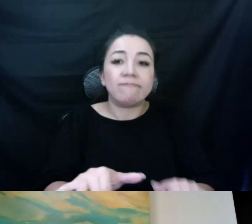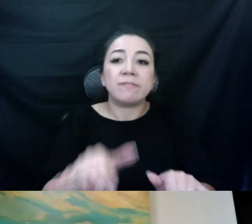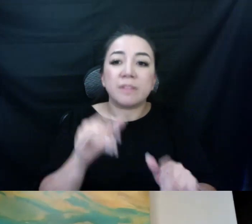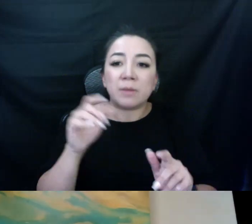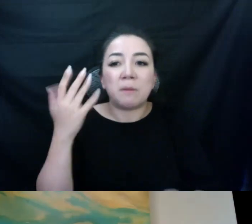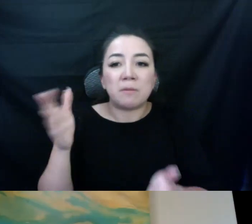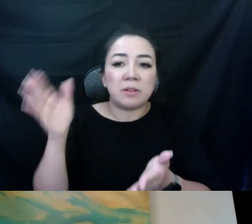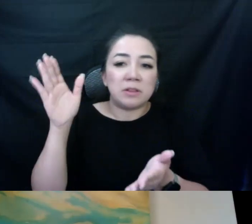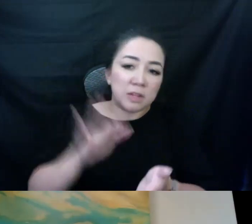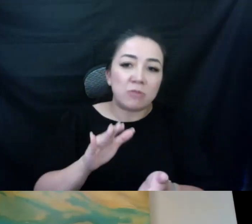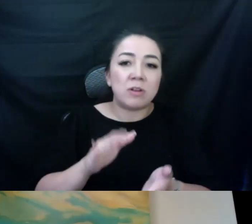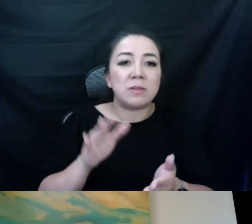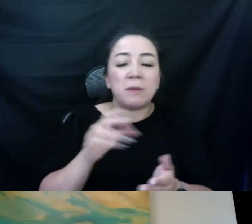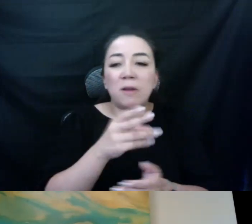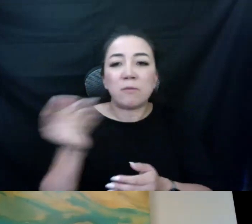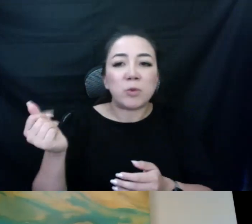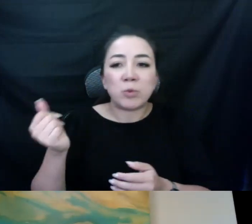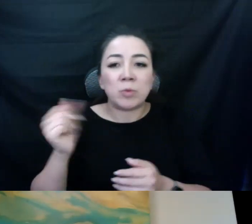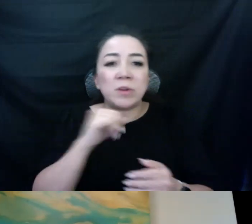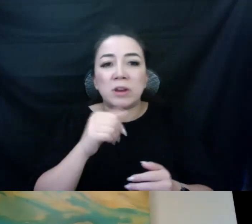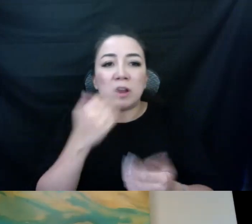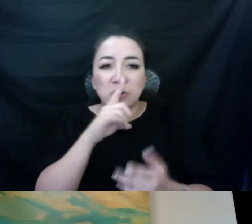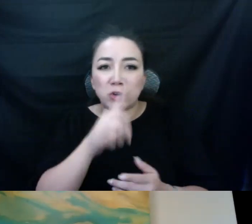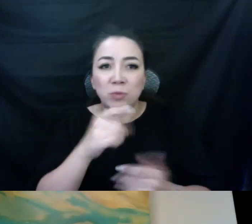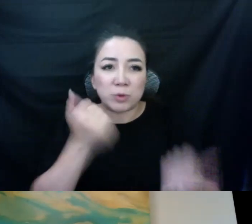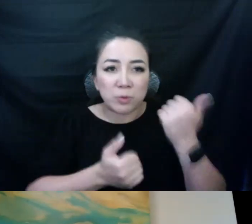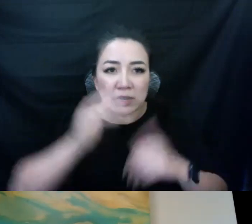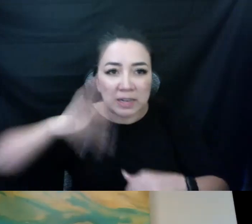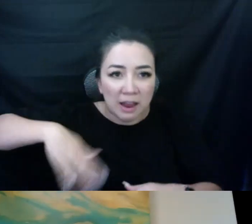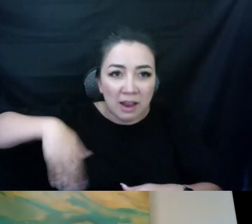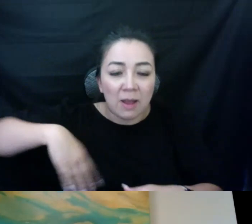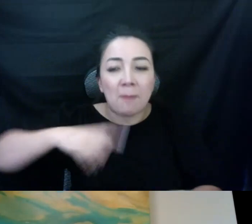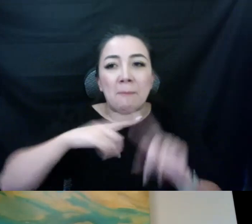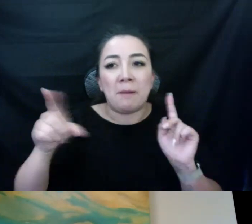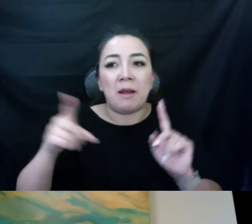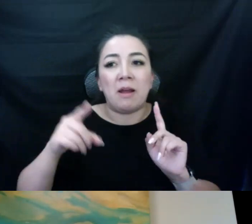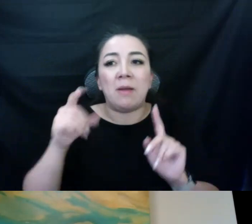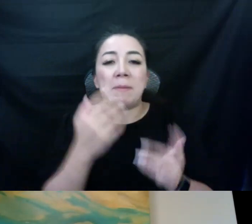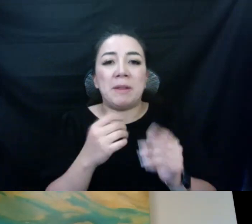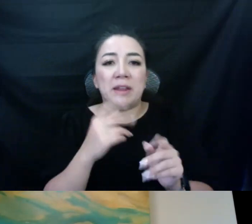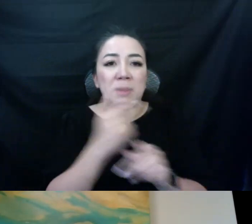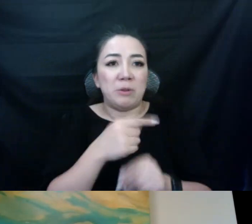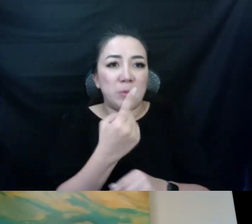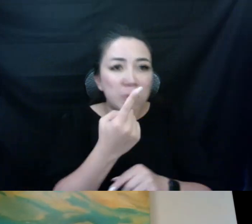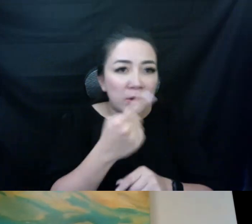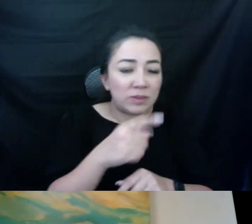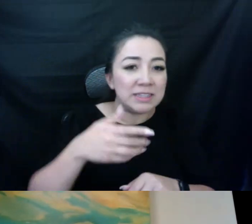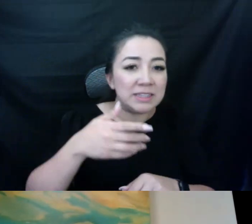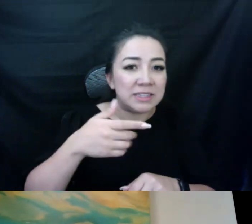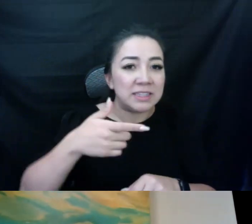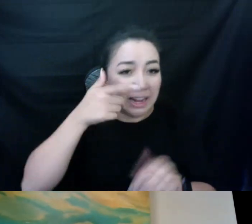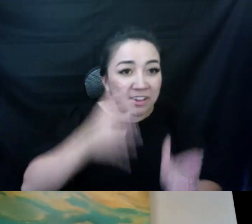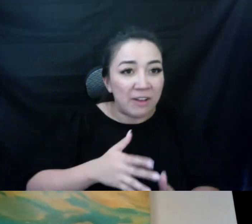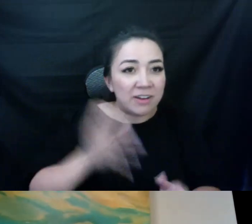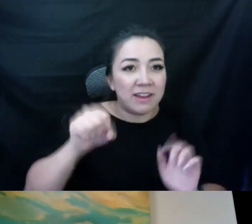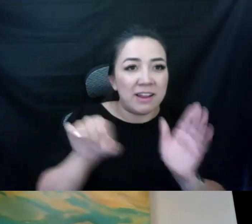decrease it by a few. We don't know which ones yet, but maybe just keep it to the ones where the secretary can